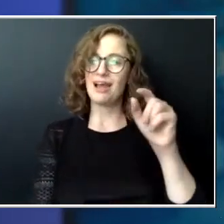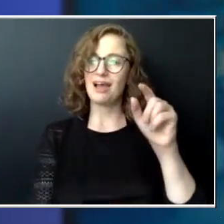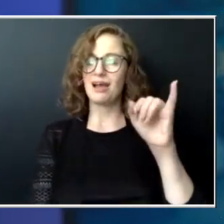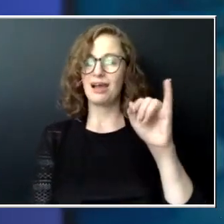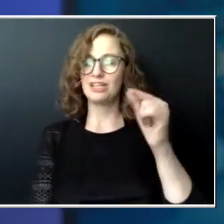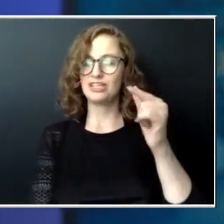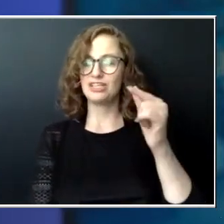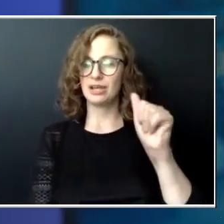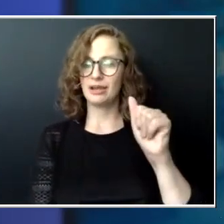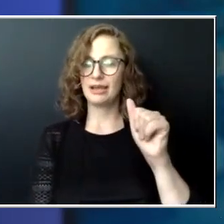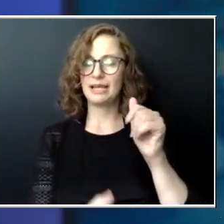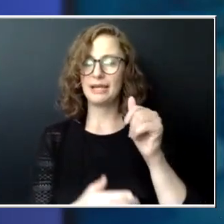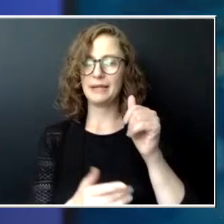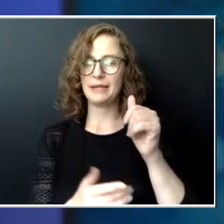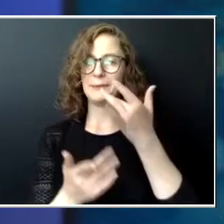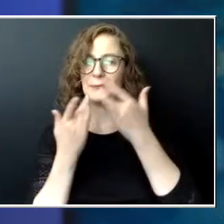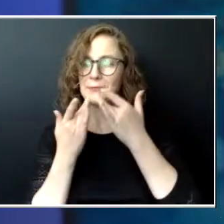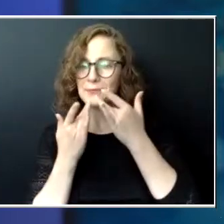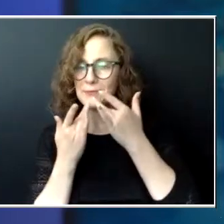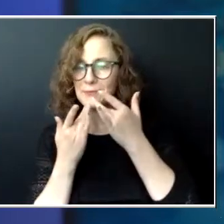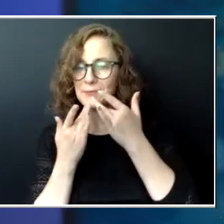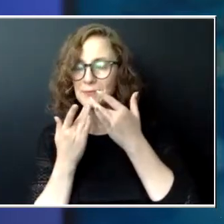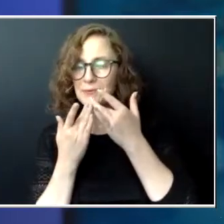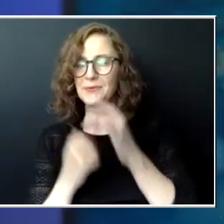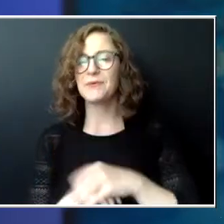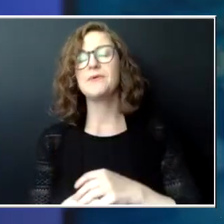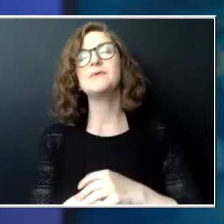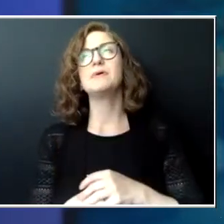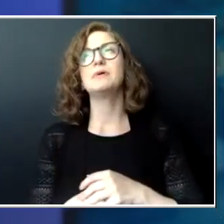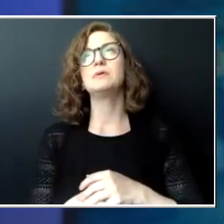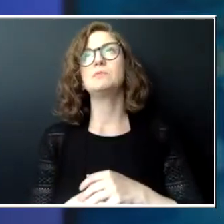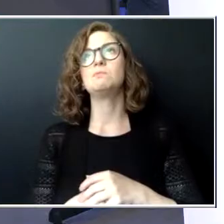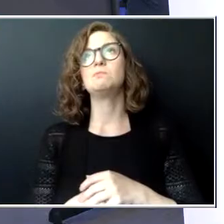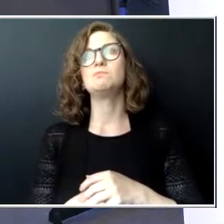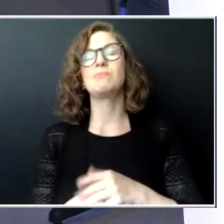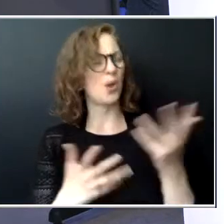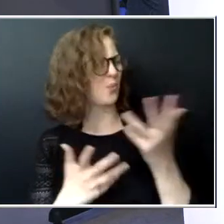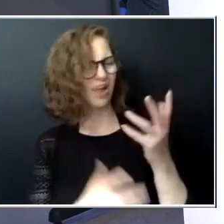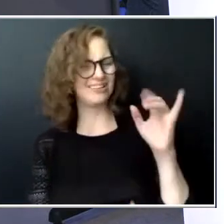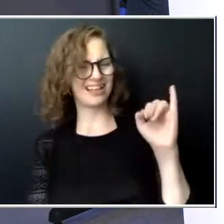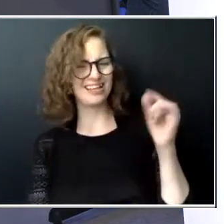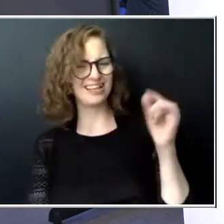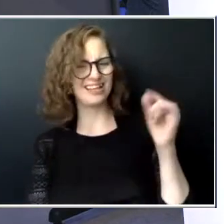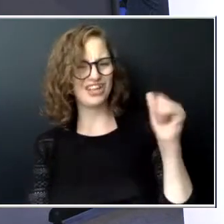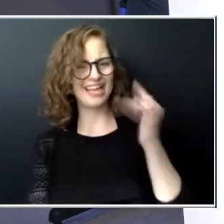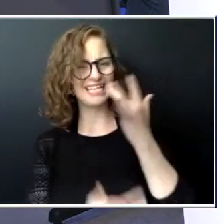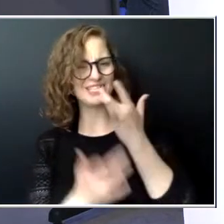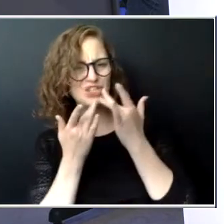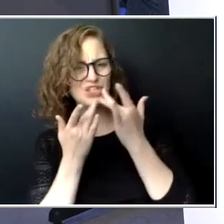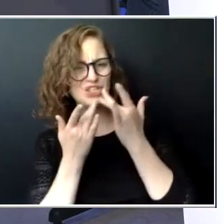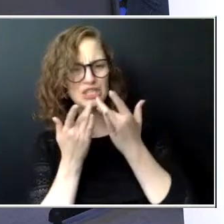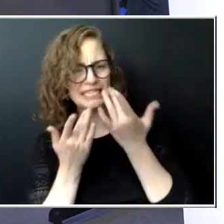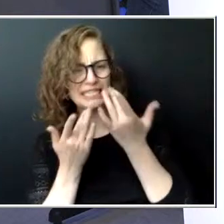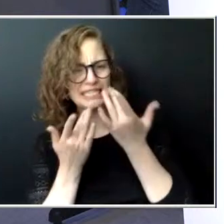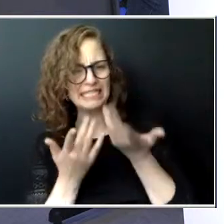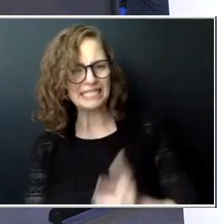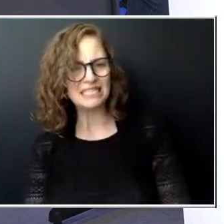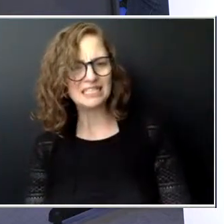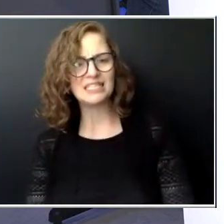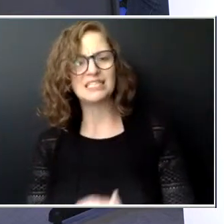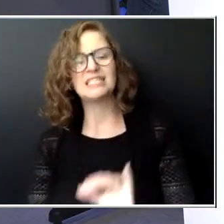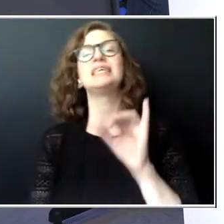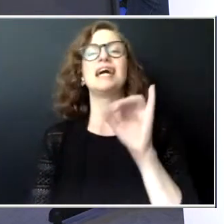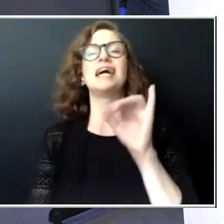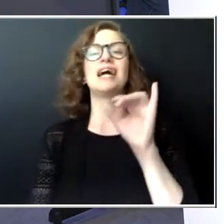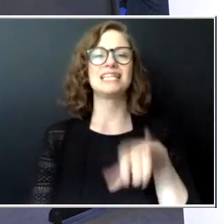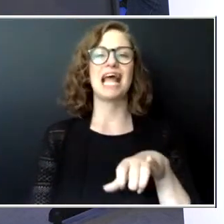So for the so if it's for the treatment of IgA deficiency, And what is IgA Yeah. deficiency? What is that, so people know? That's like an